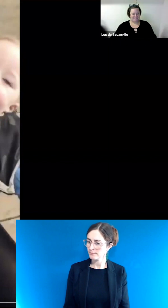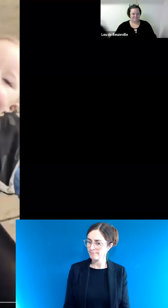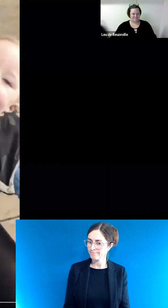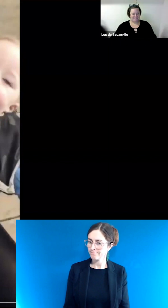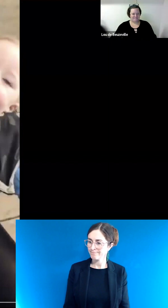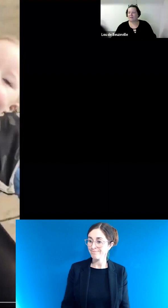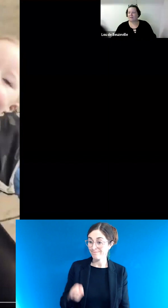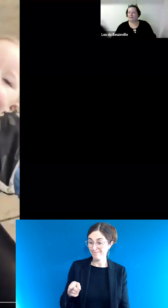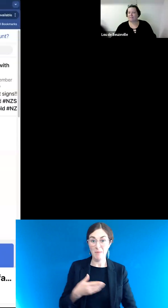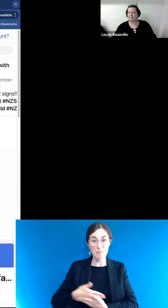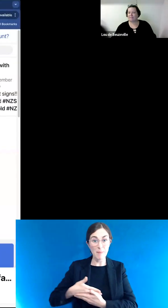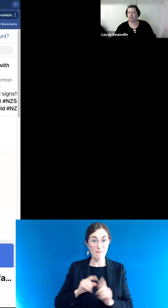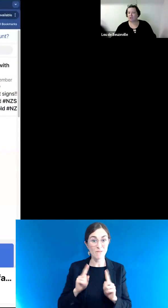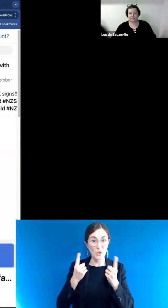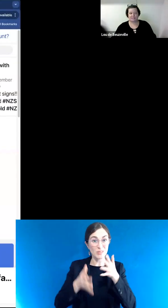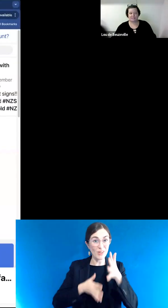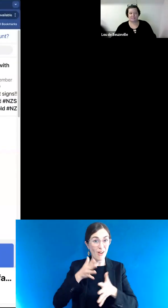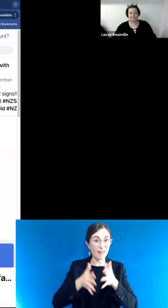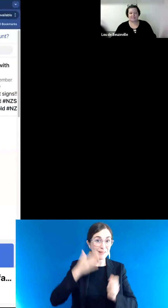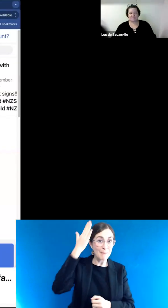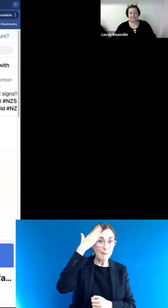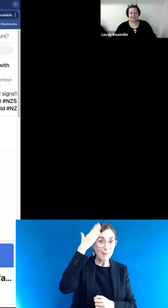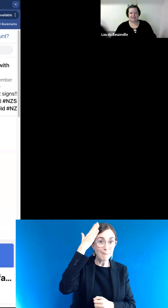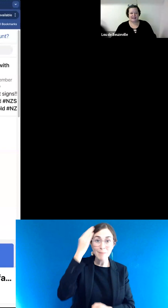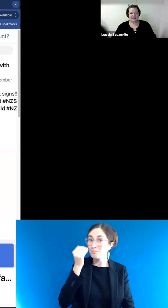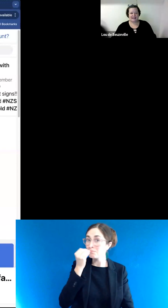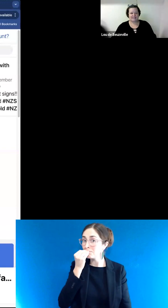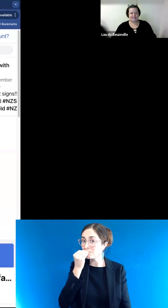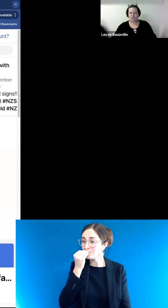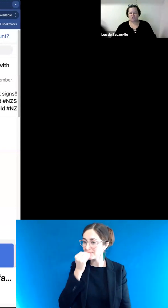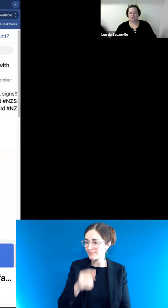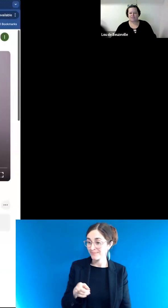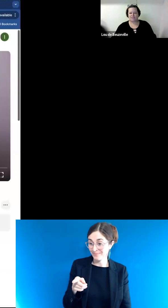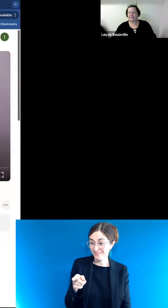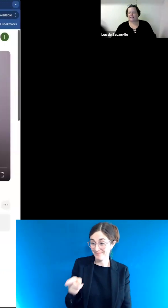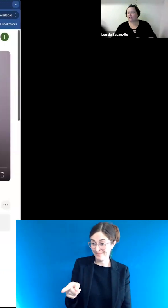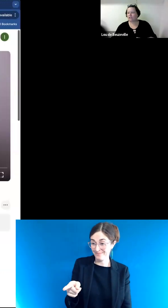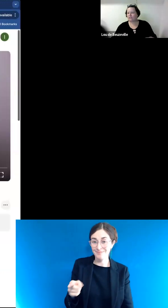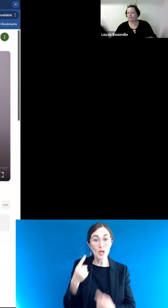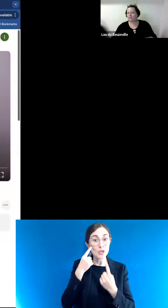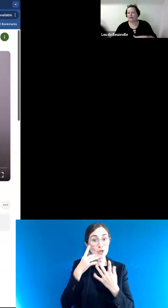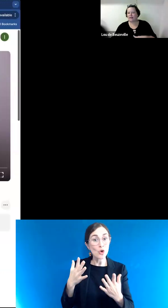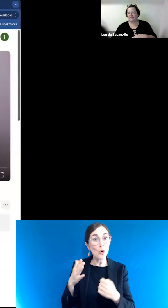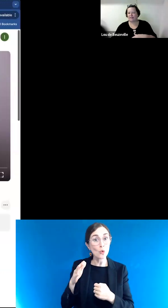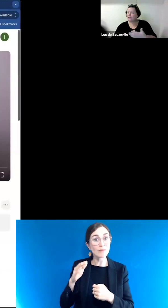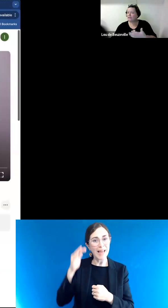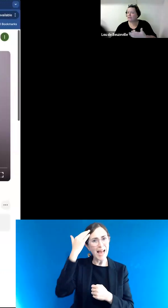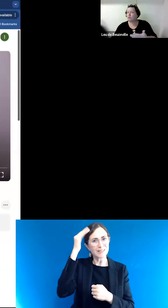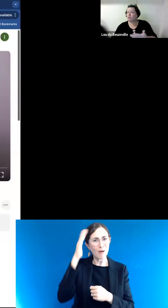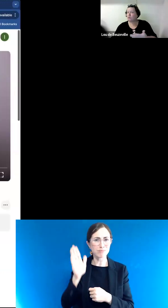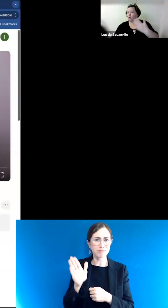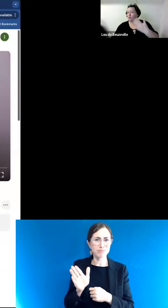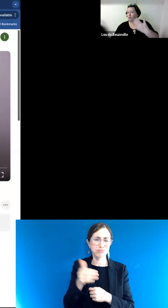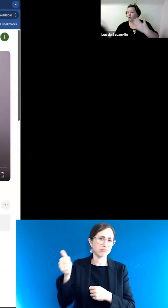So that's a baby's first signs. And this is just a little section of a